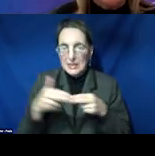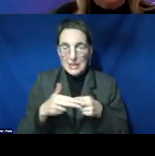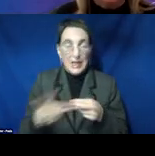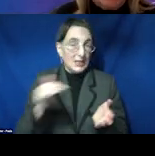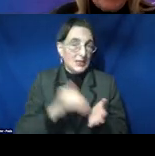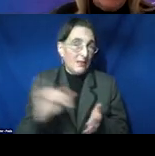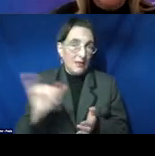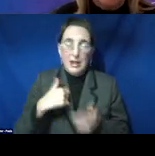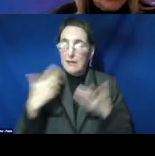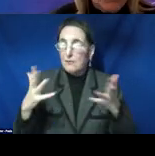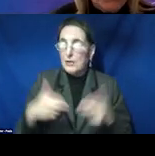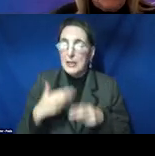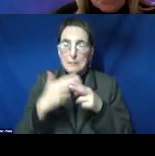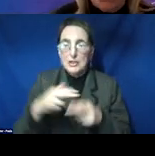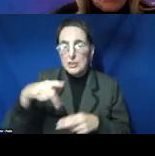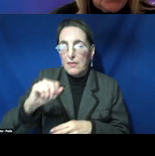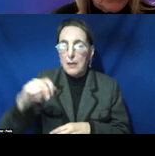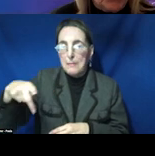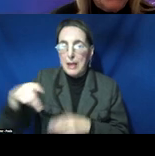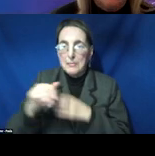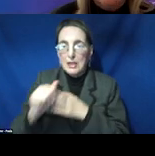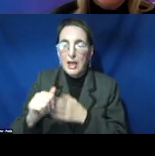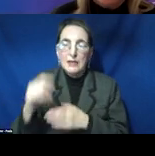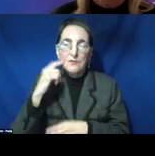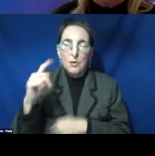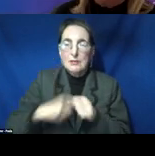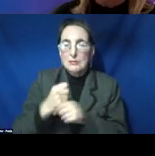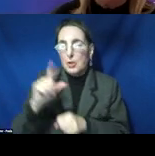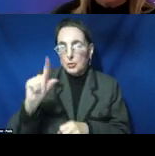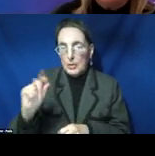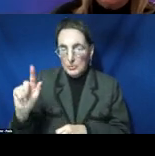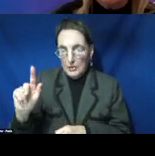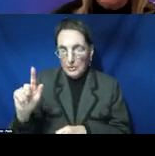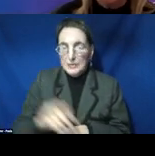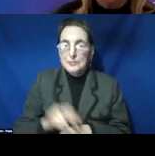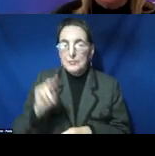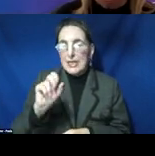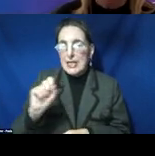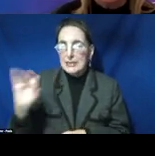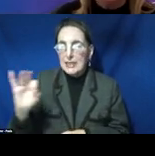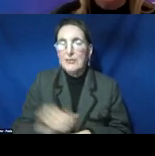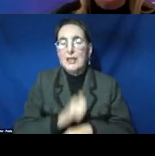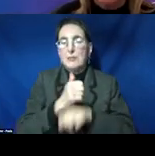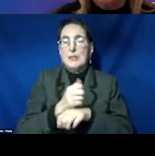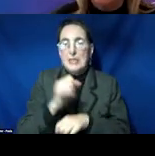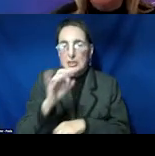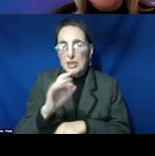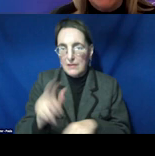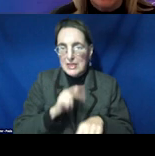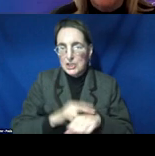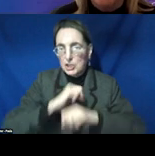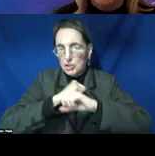already mentioned, the PAP Guide for 2023. NSF's implementation of National